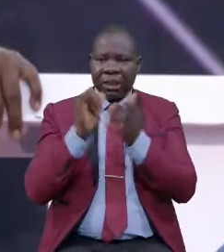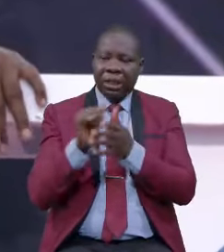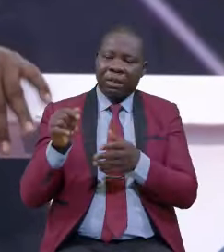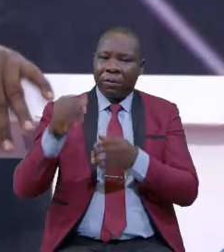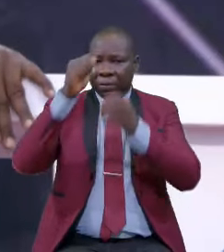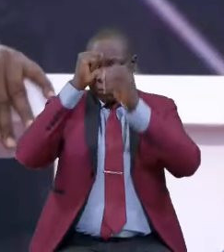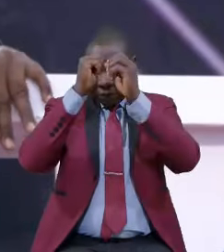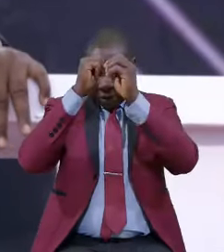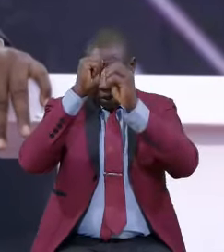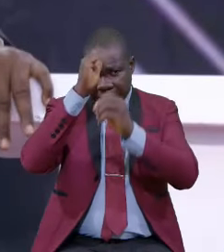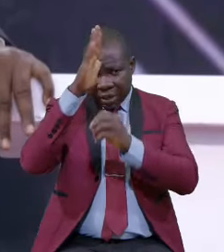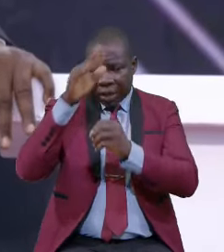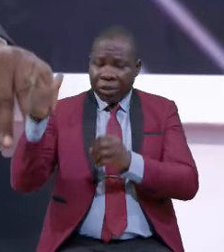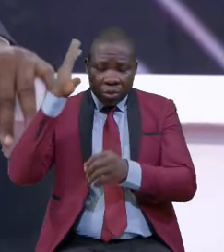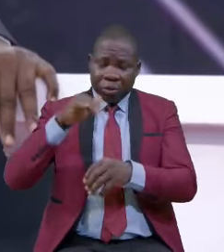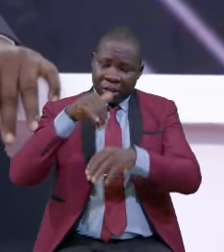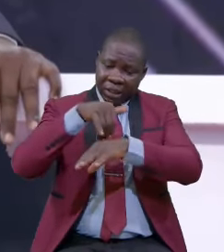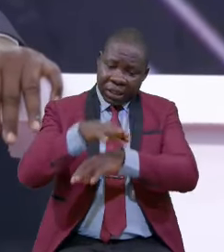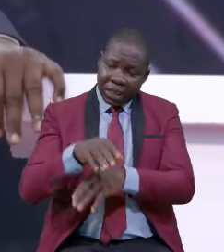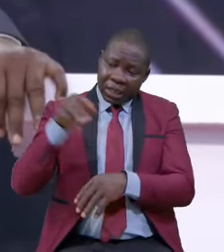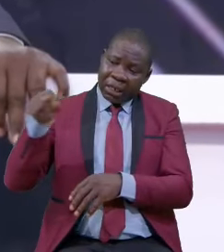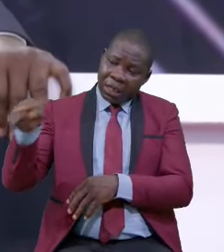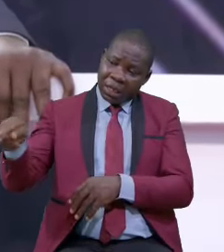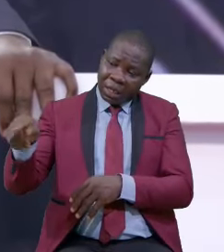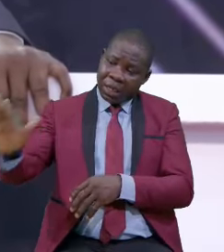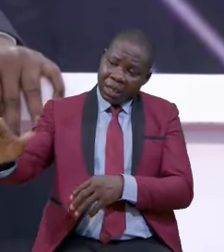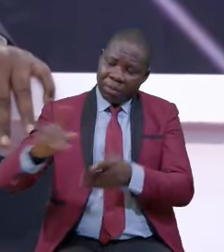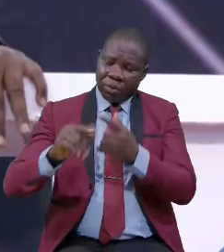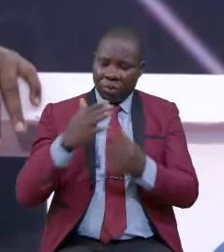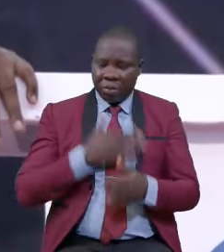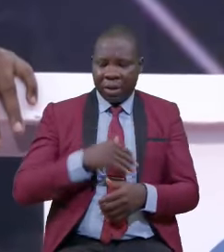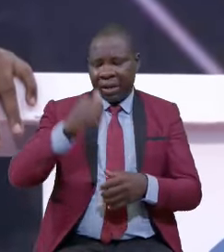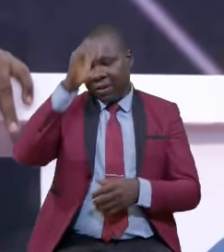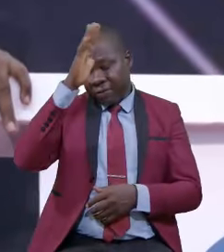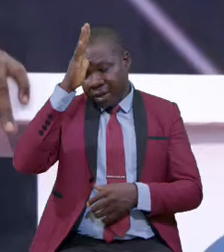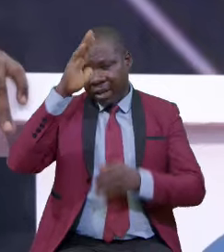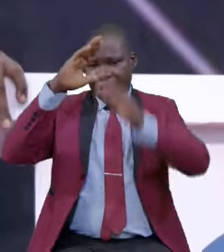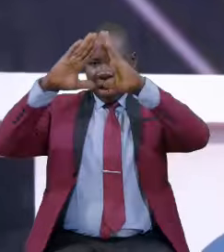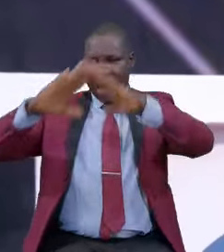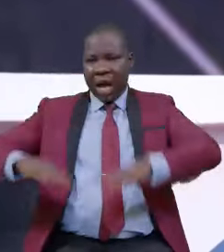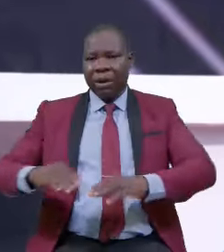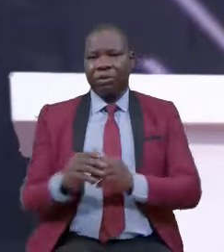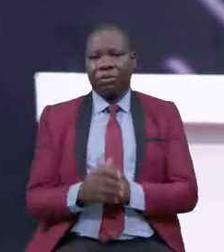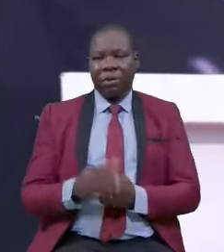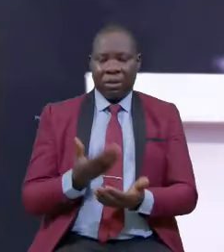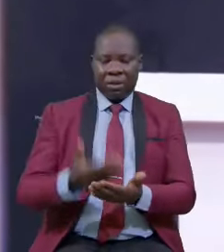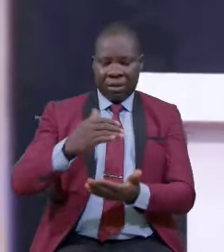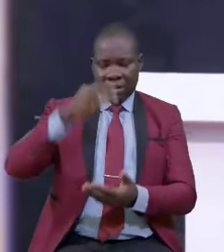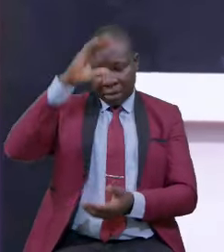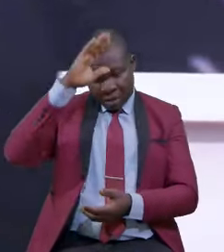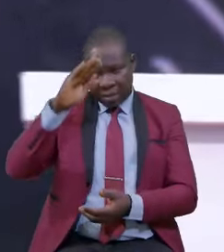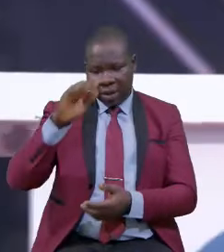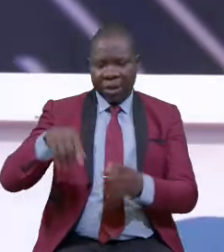my father's house, to my father's house. Rich man, when you were